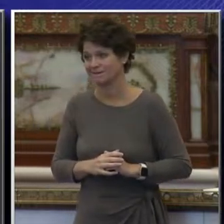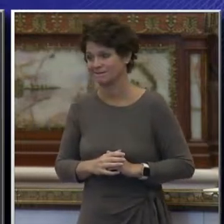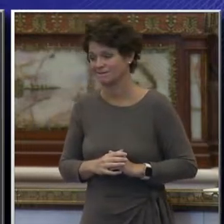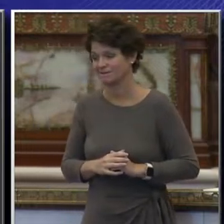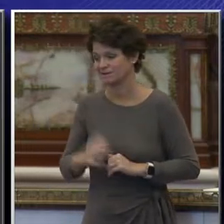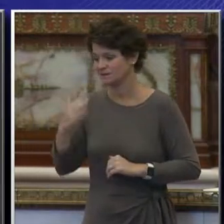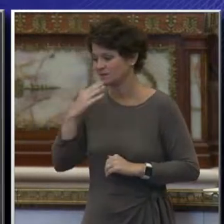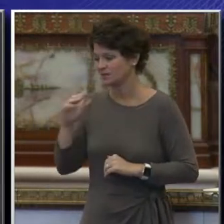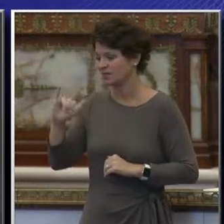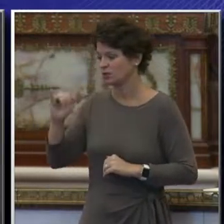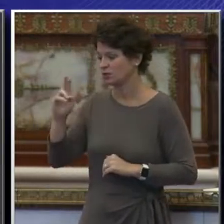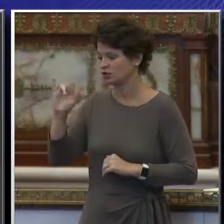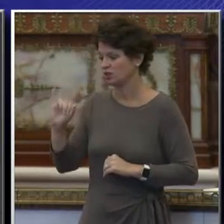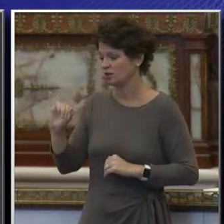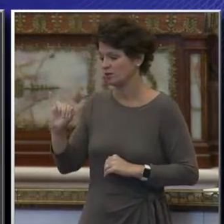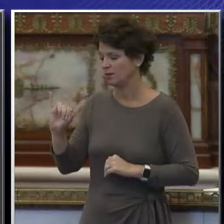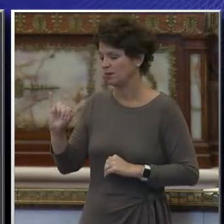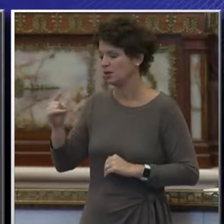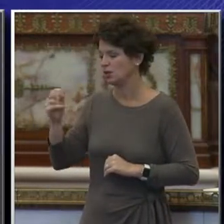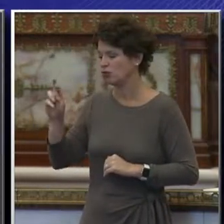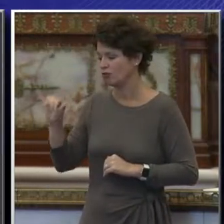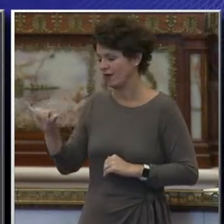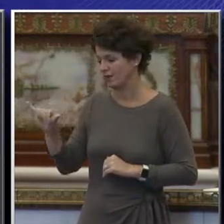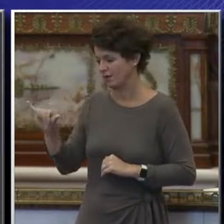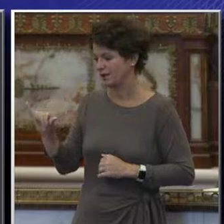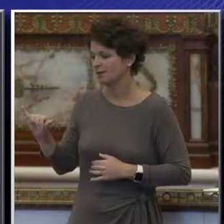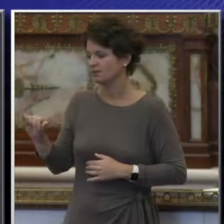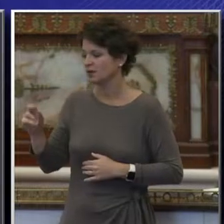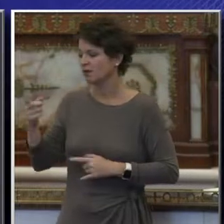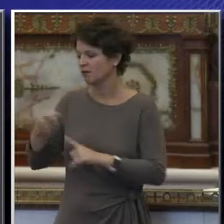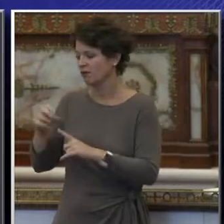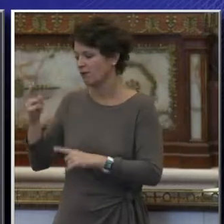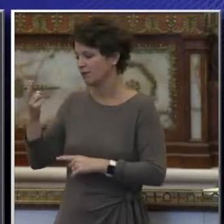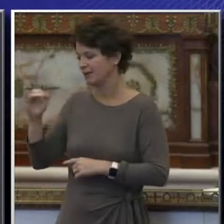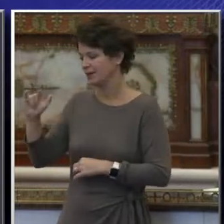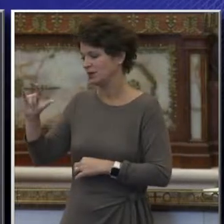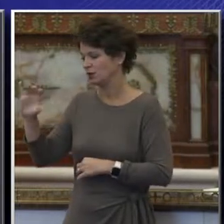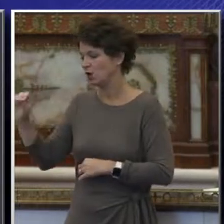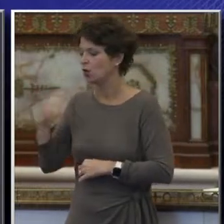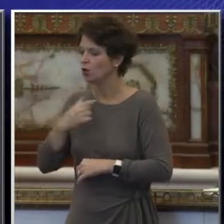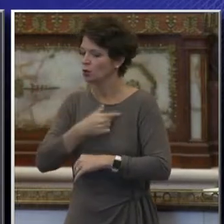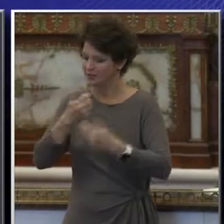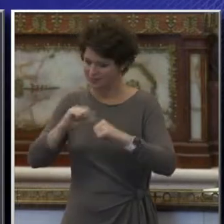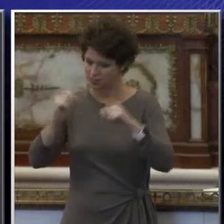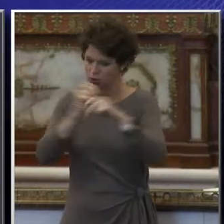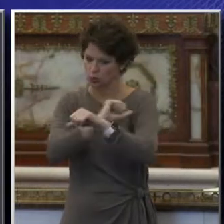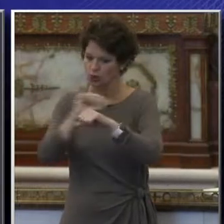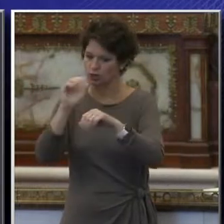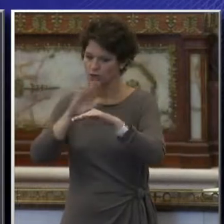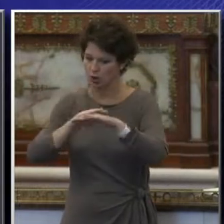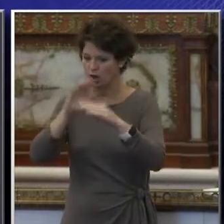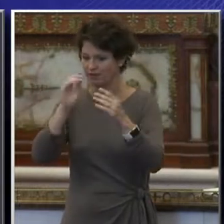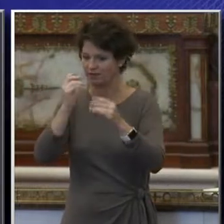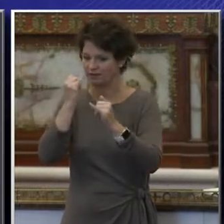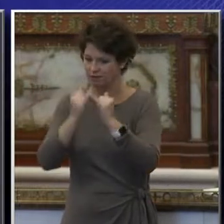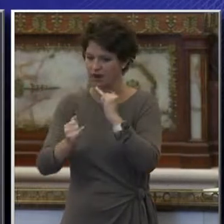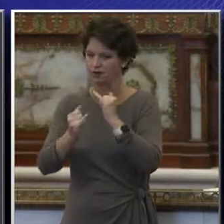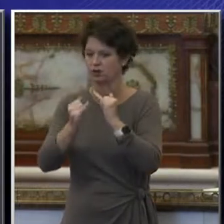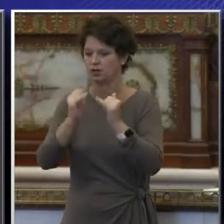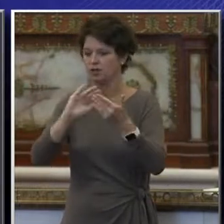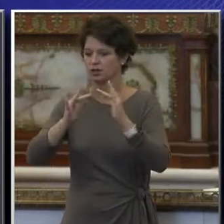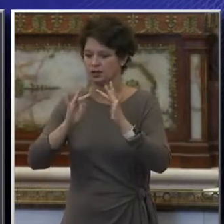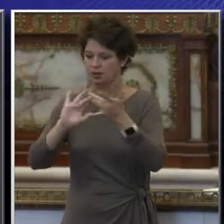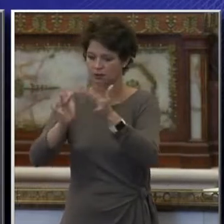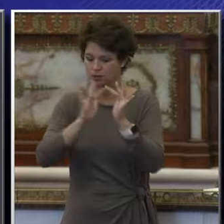Thank you, Jeremy Gray, Hilco. So we are still framing up the final community outreach plan,